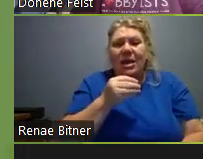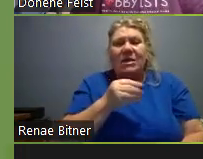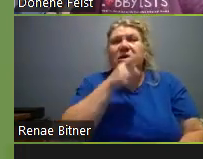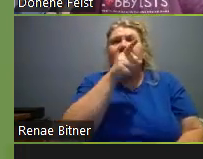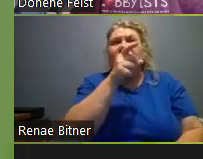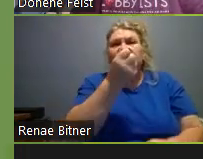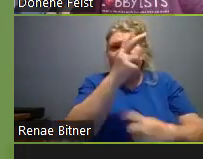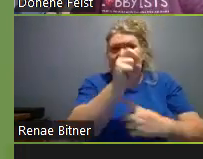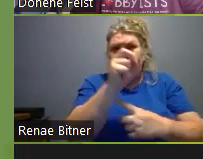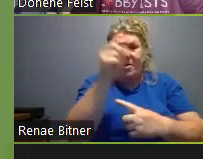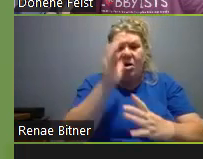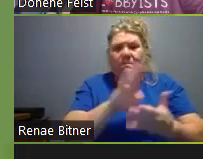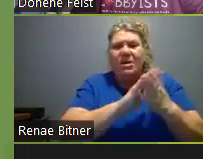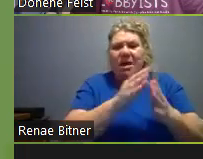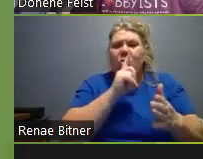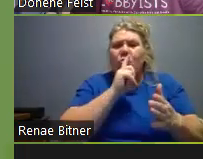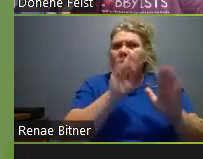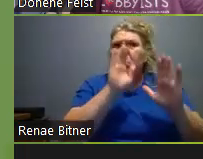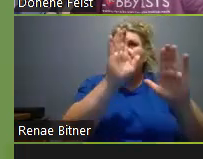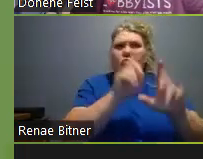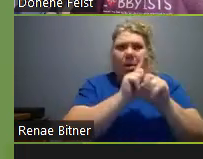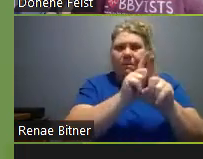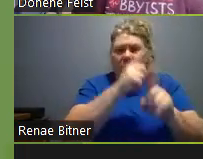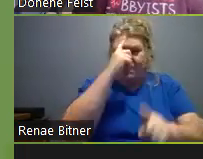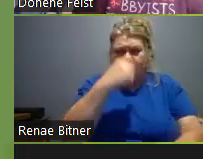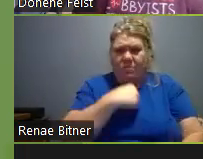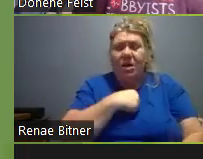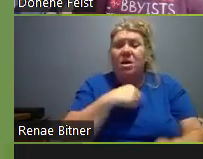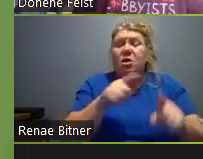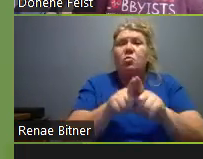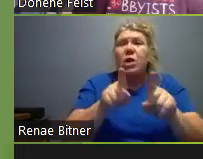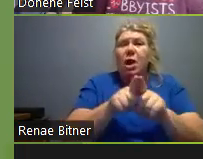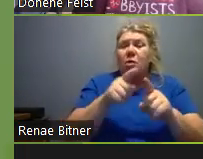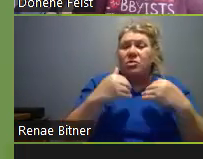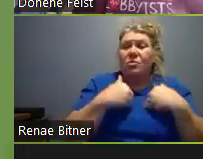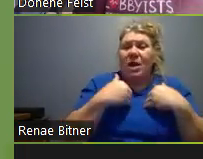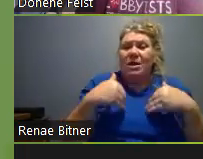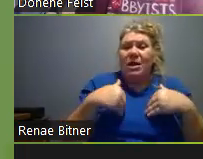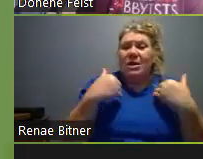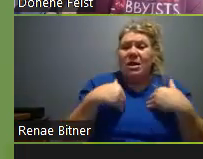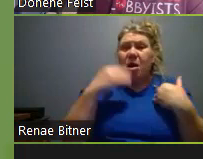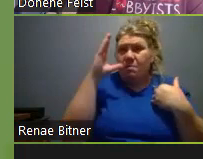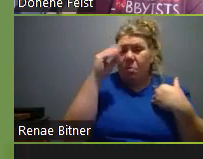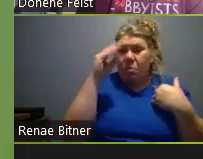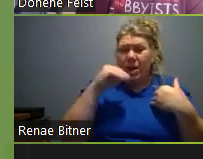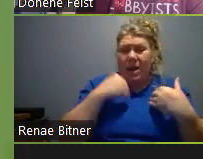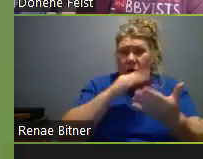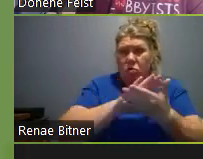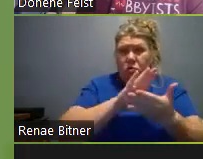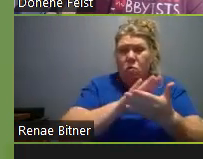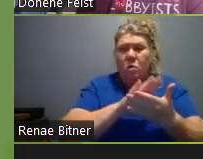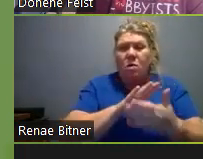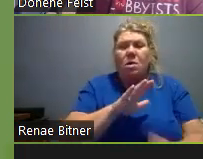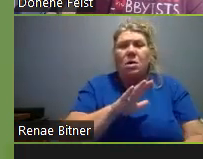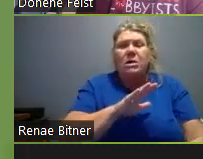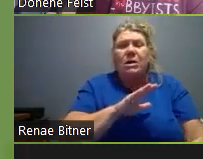she really became a really great mentor for me. We also had a young boy in our school